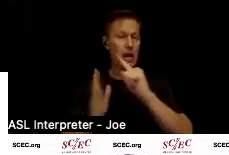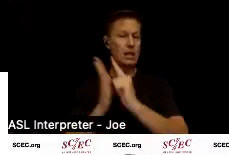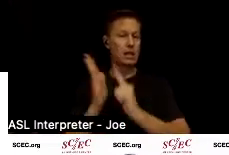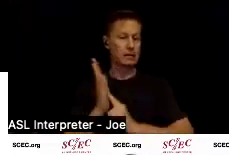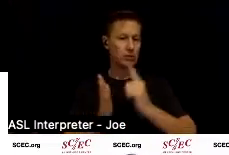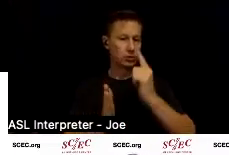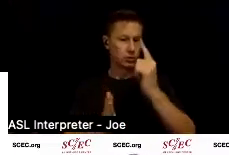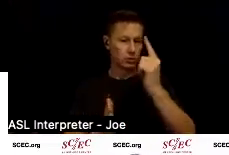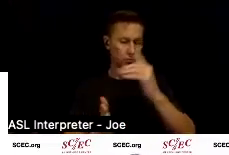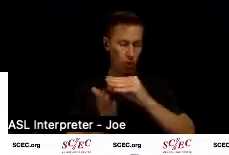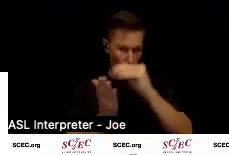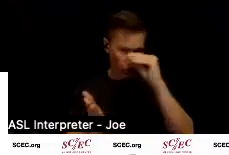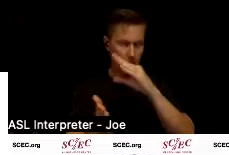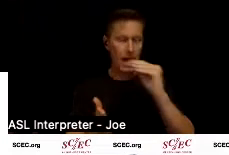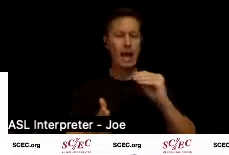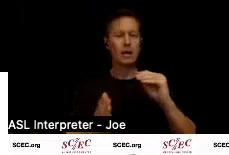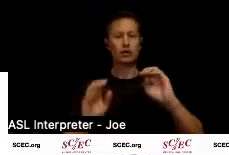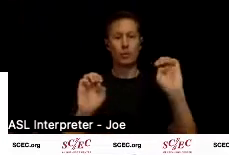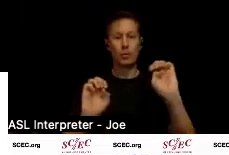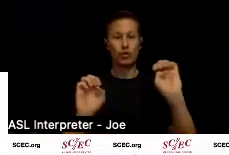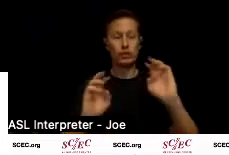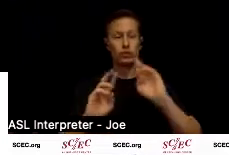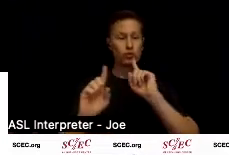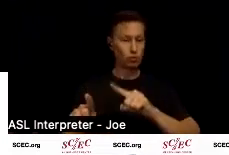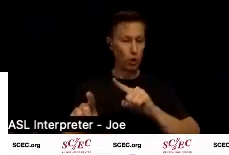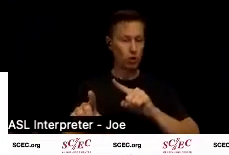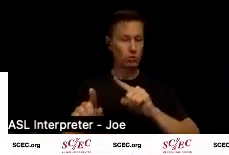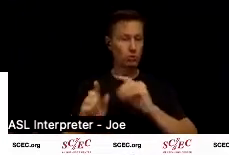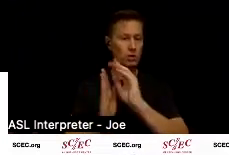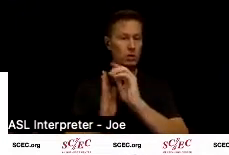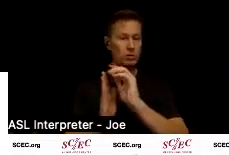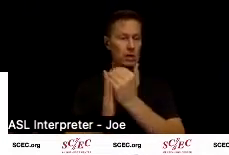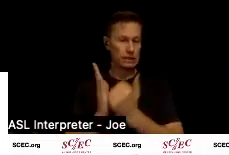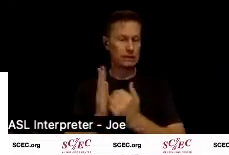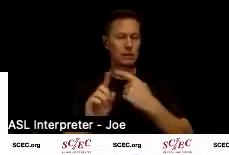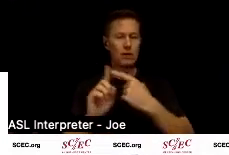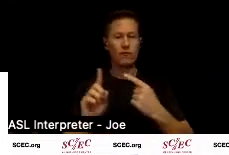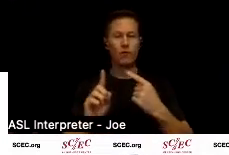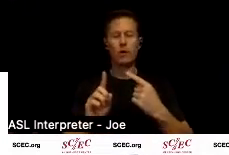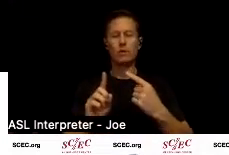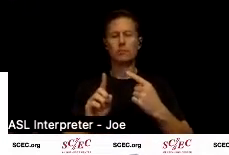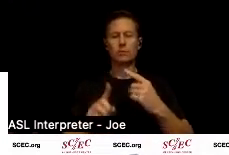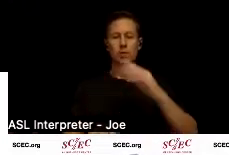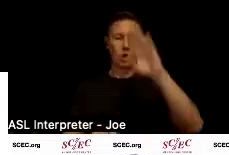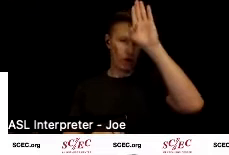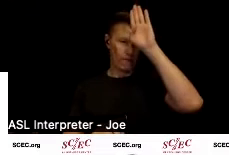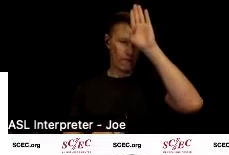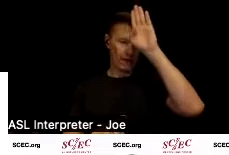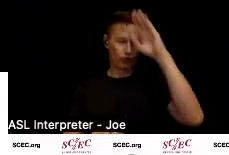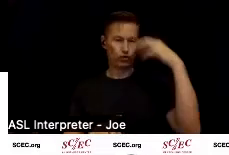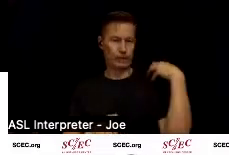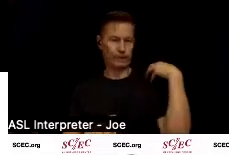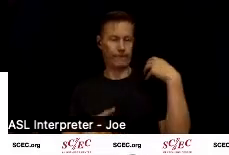and then and since from Division Chief James Topolesky with the San Bernardino County Fire Department.